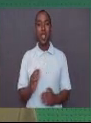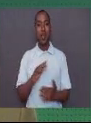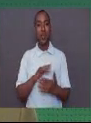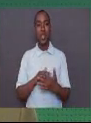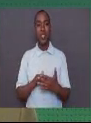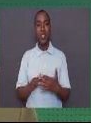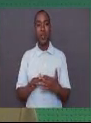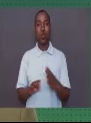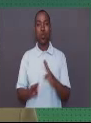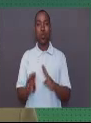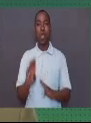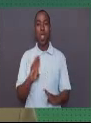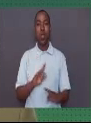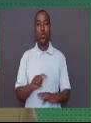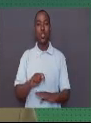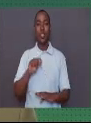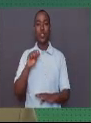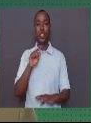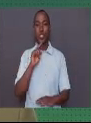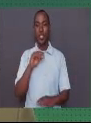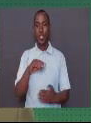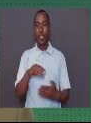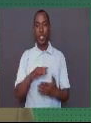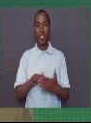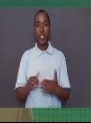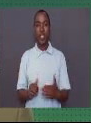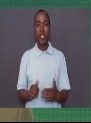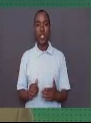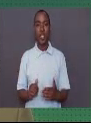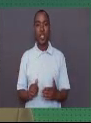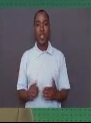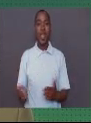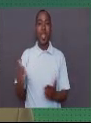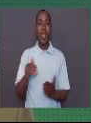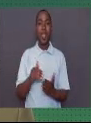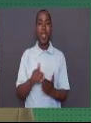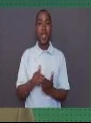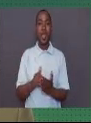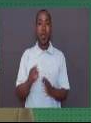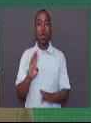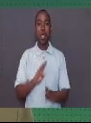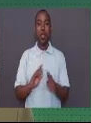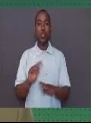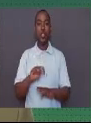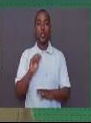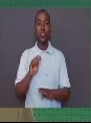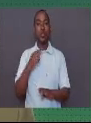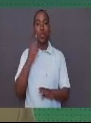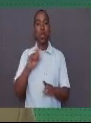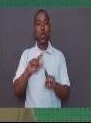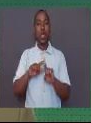study biotechnology. We will define the term